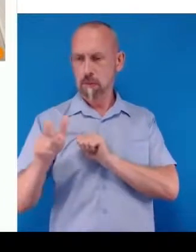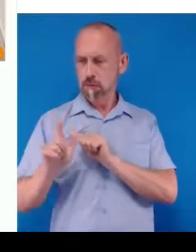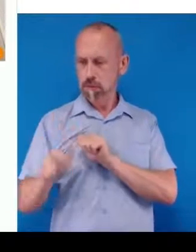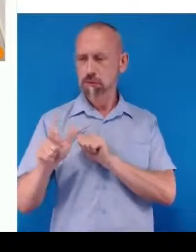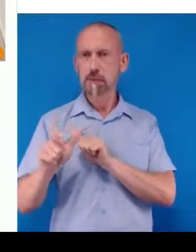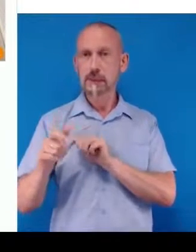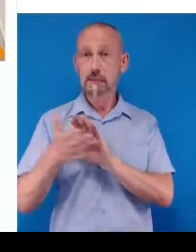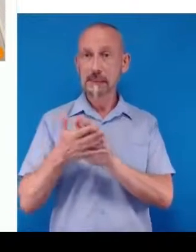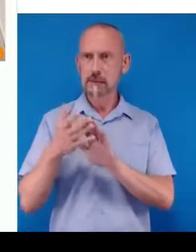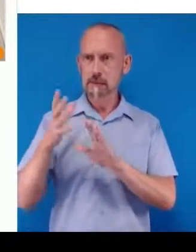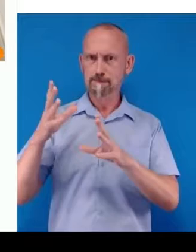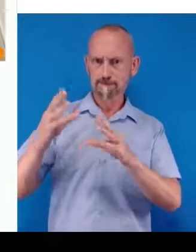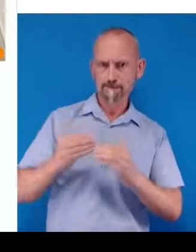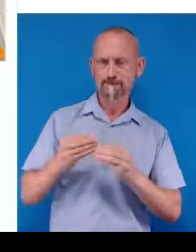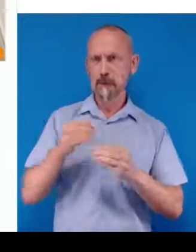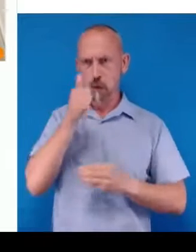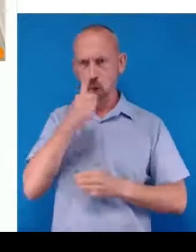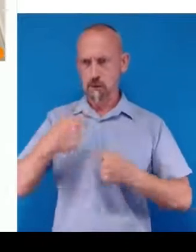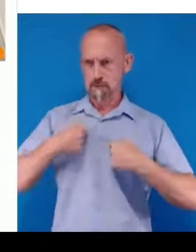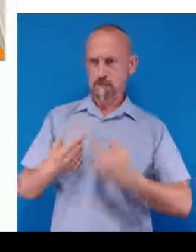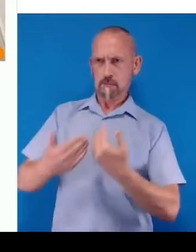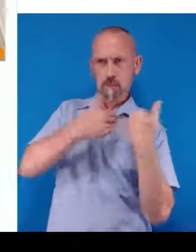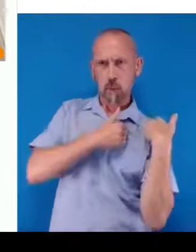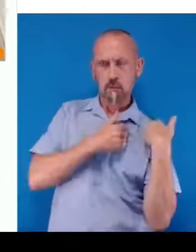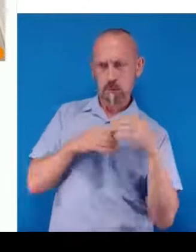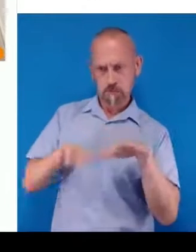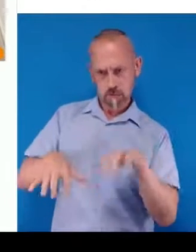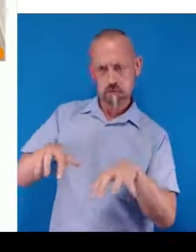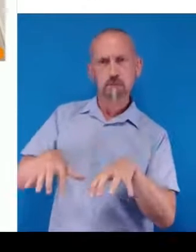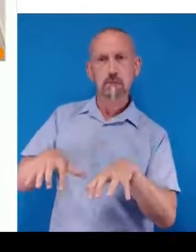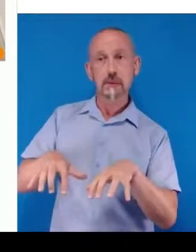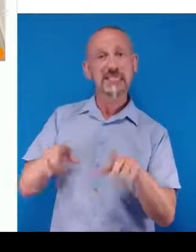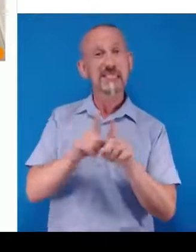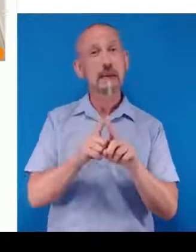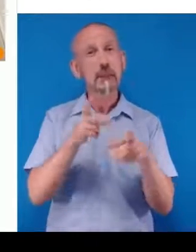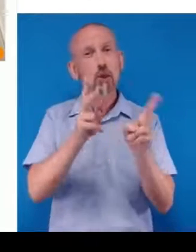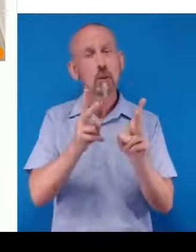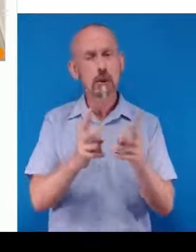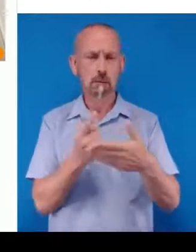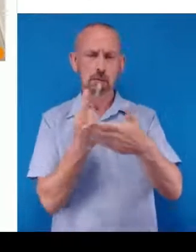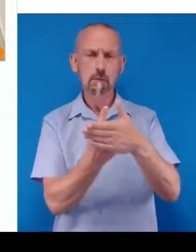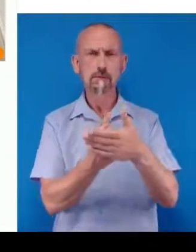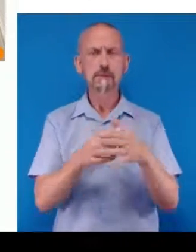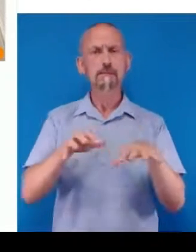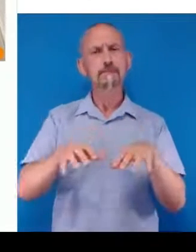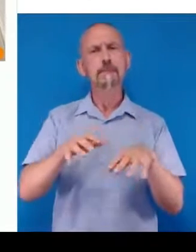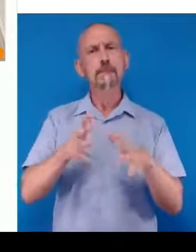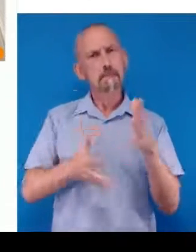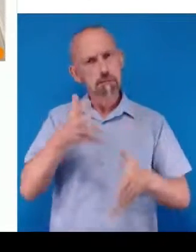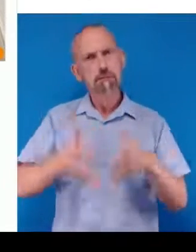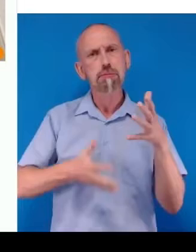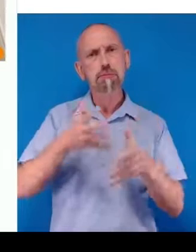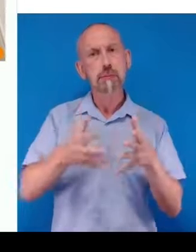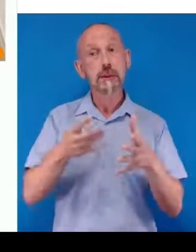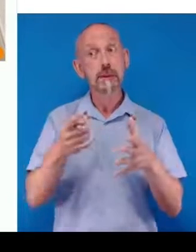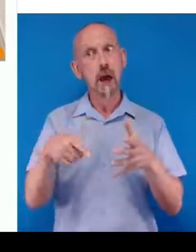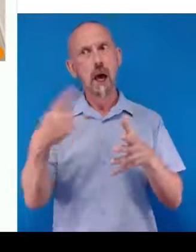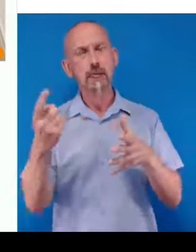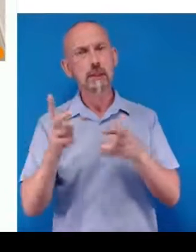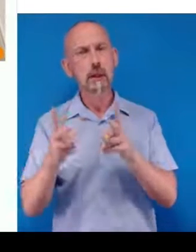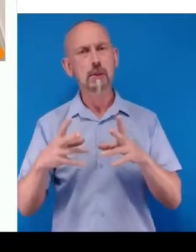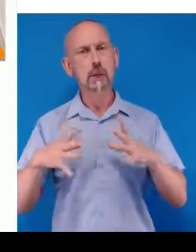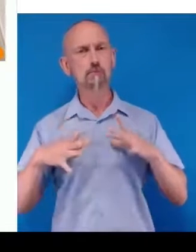live captioner. And the same with the sign language interpreters. They request control, and then when the live